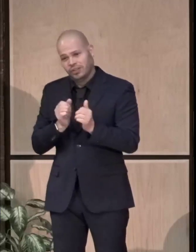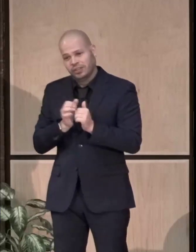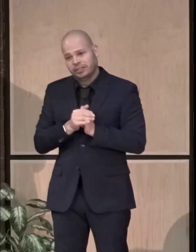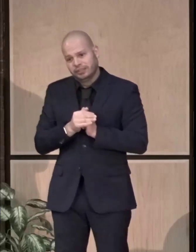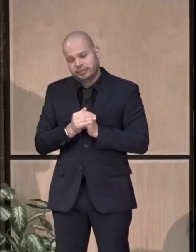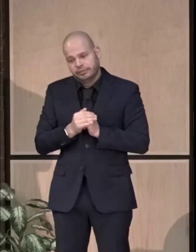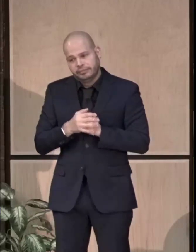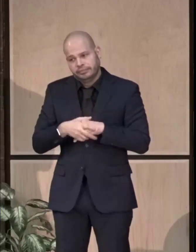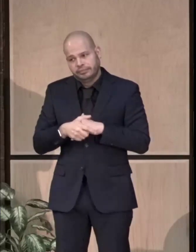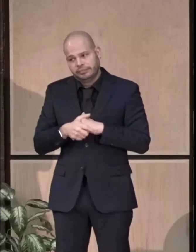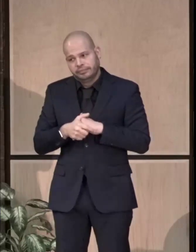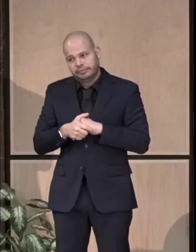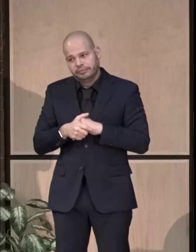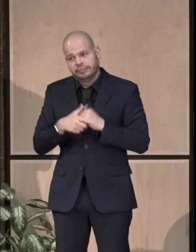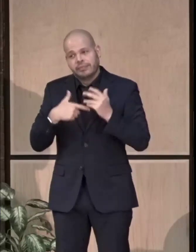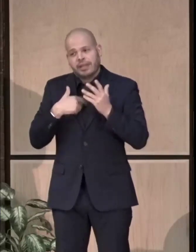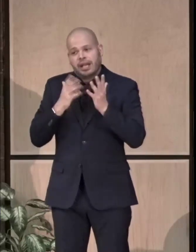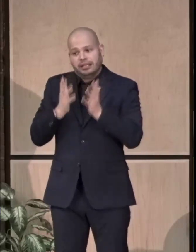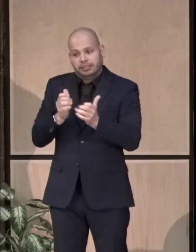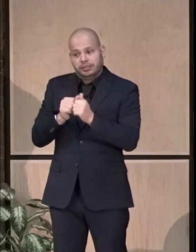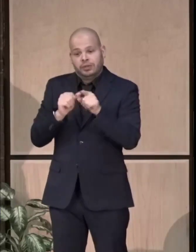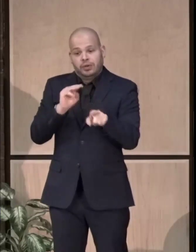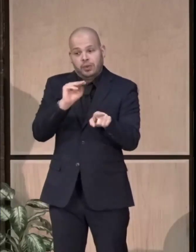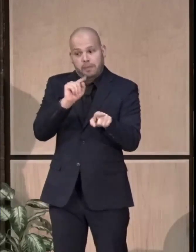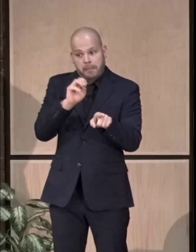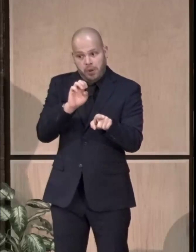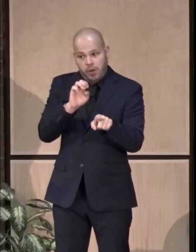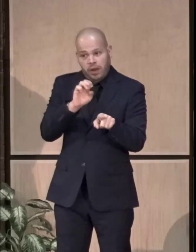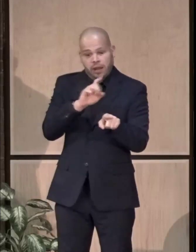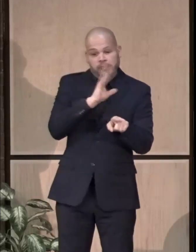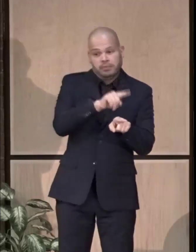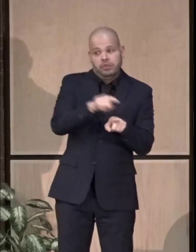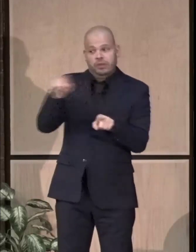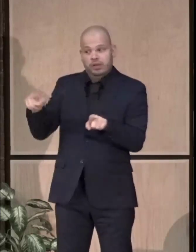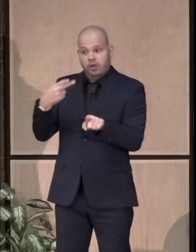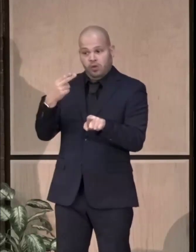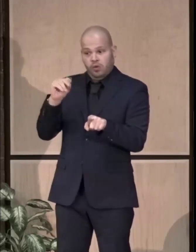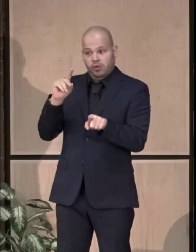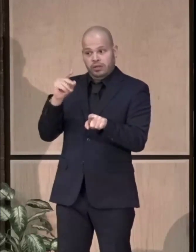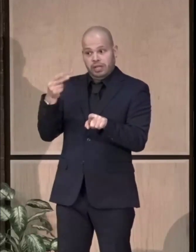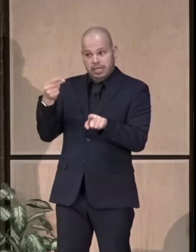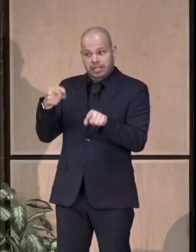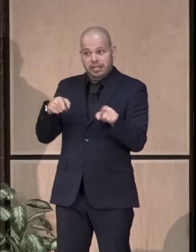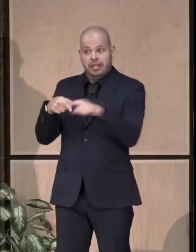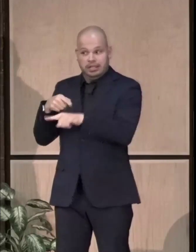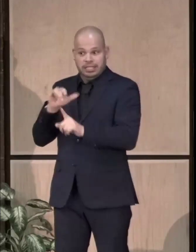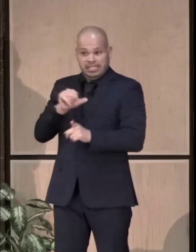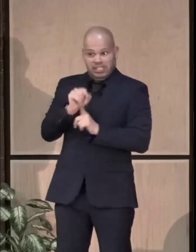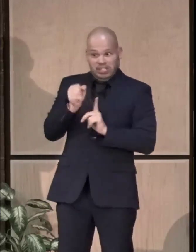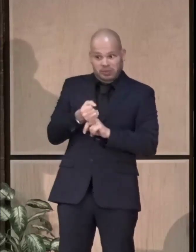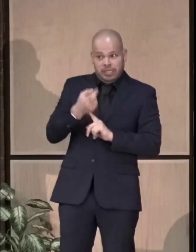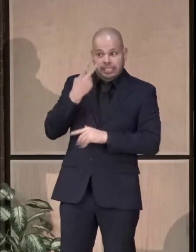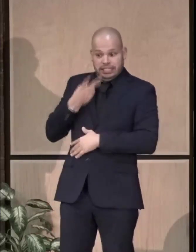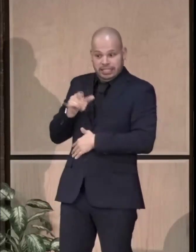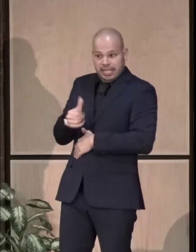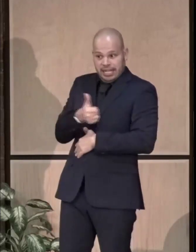spoken with First or Hodgson regarding this. And my recollection is that First Sergeant asked if he had seen any weapons. He said